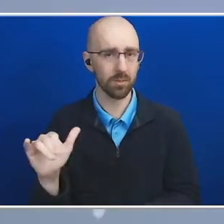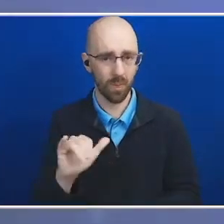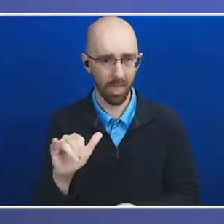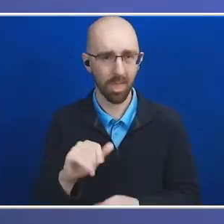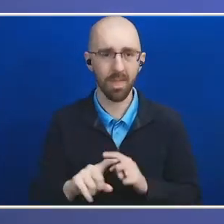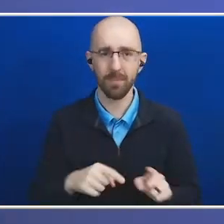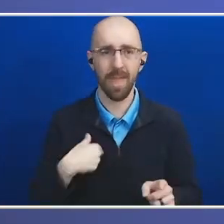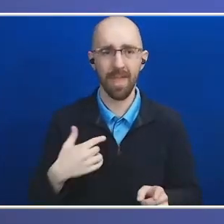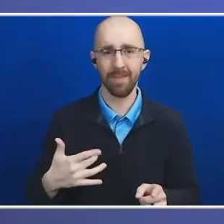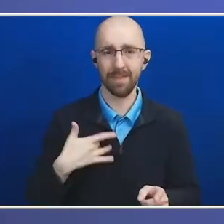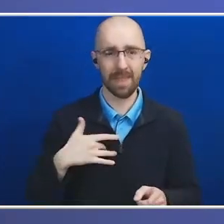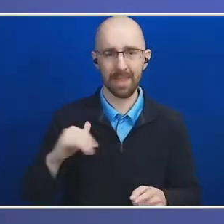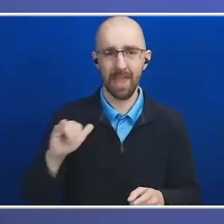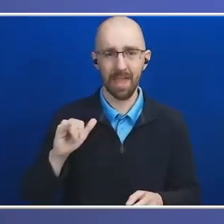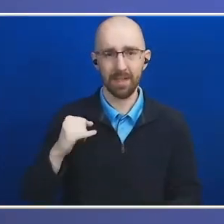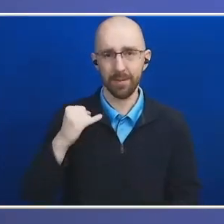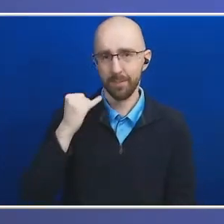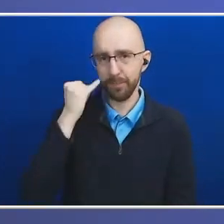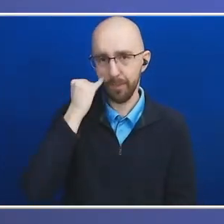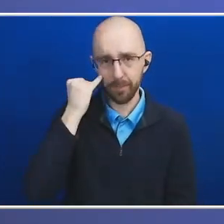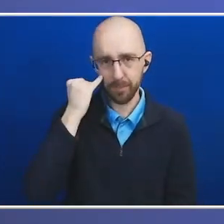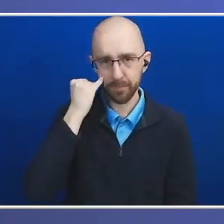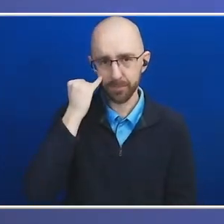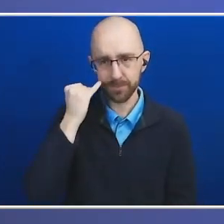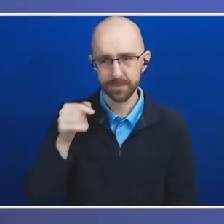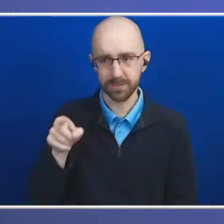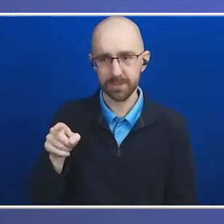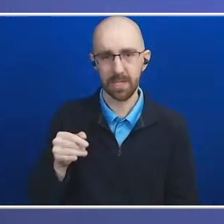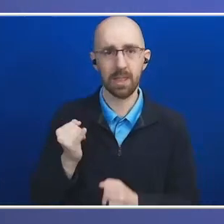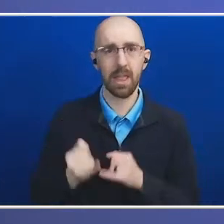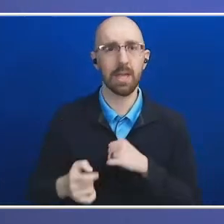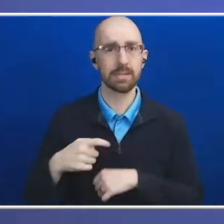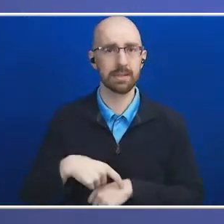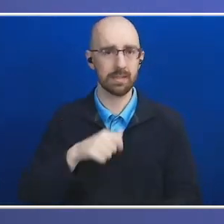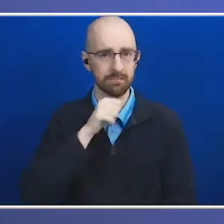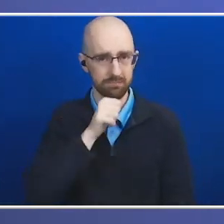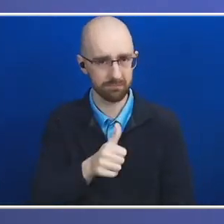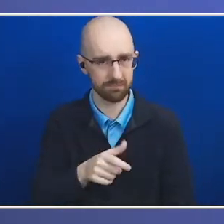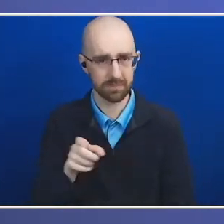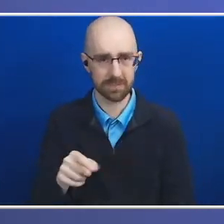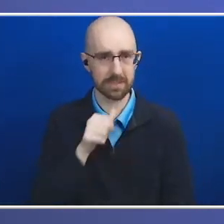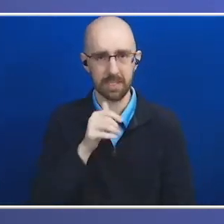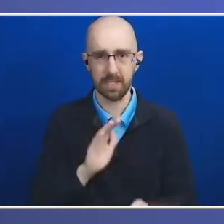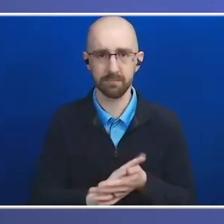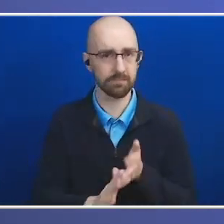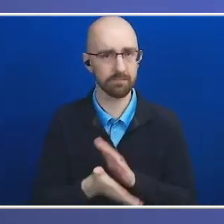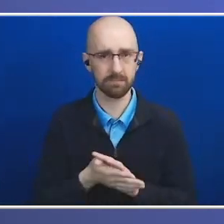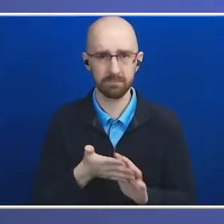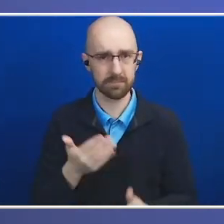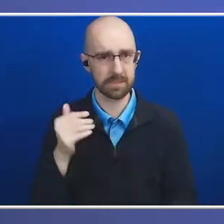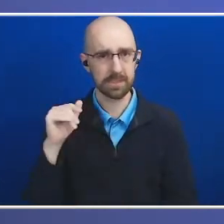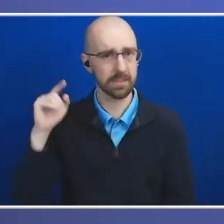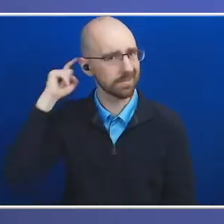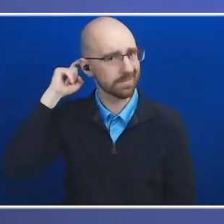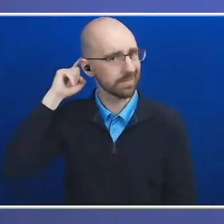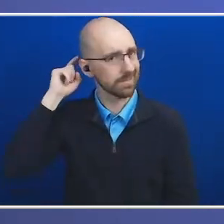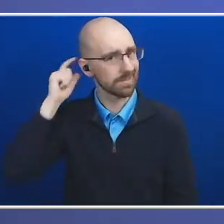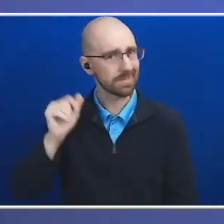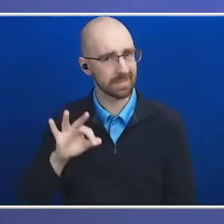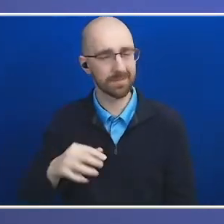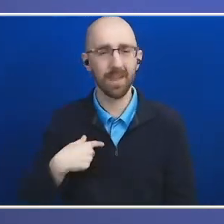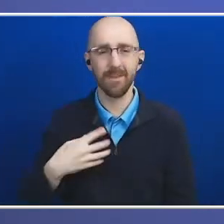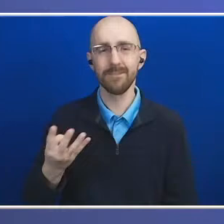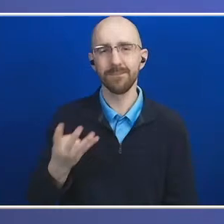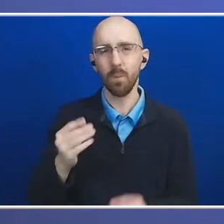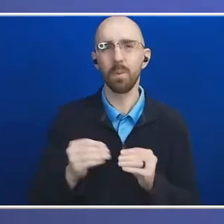if this isn't the last time? What if this isn't it? And then I did 4 additional rounds of chemo